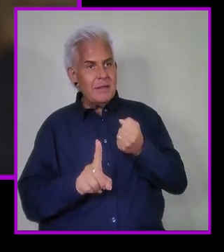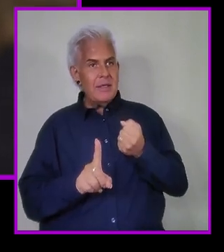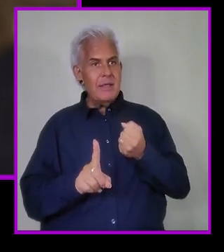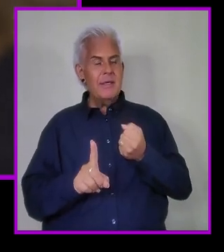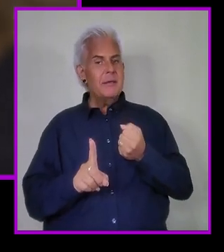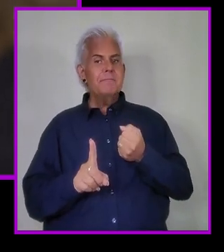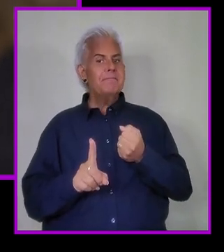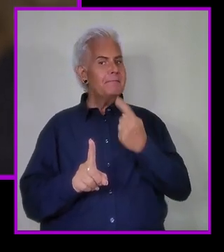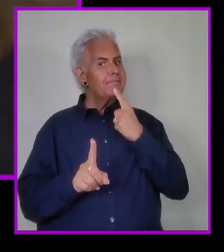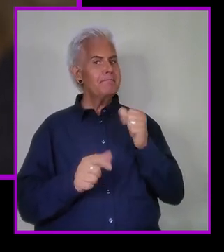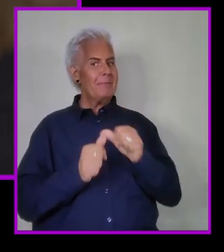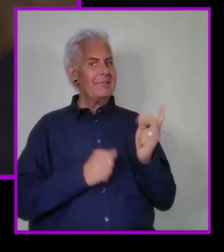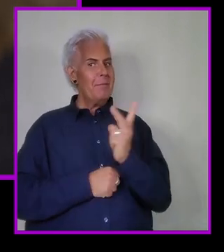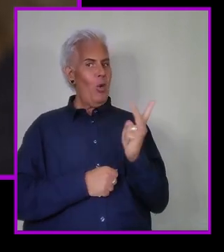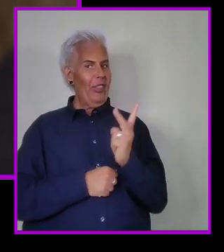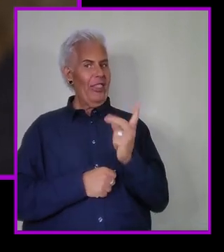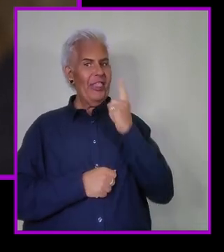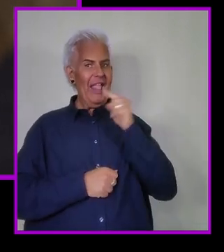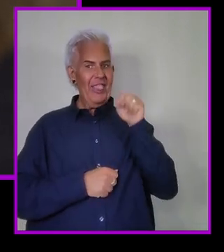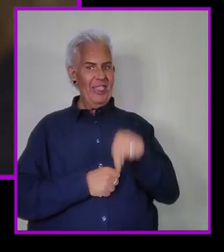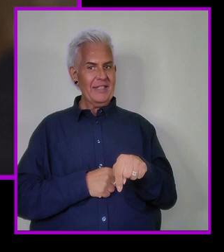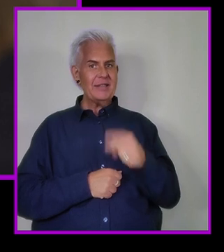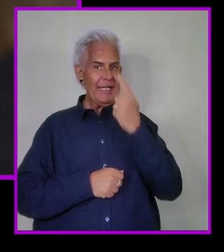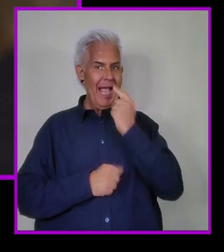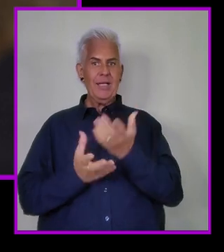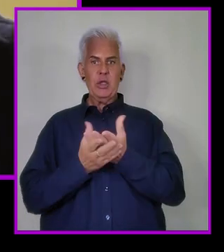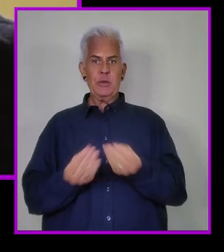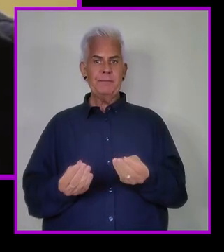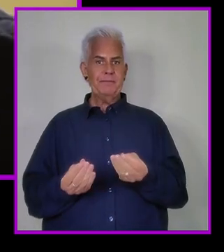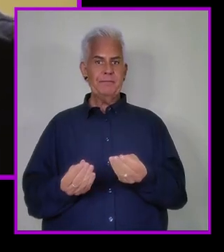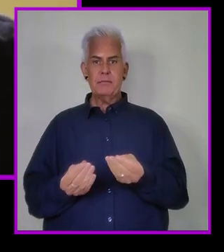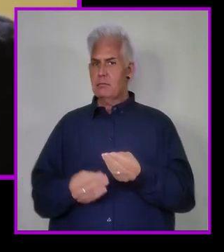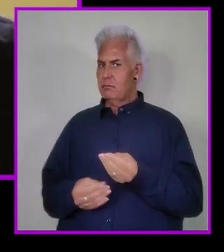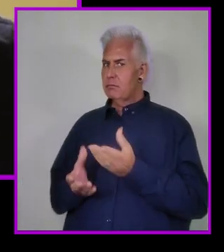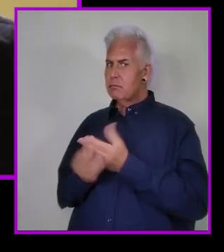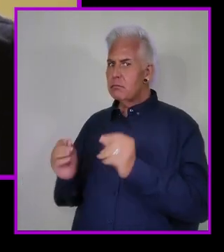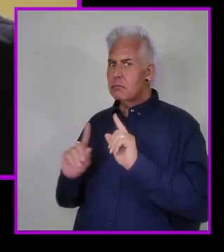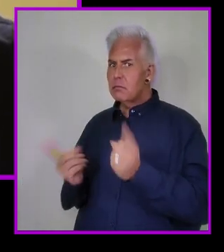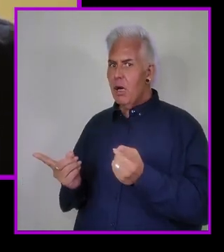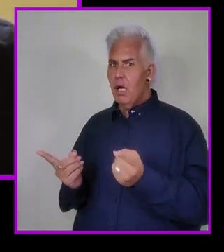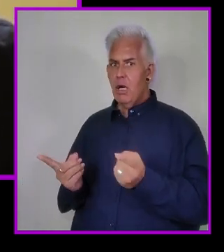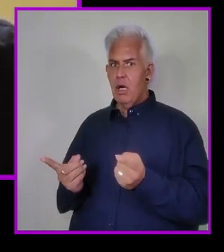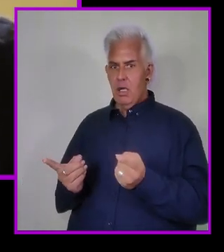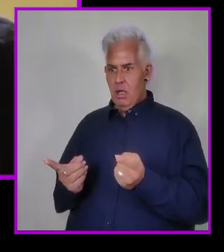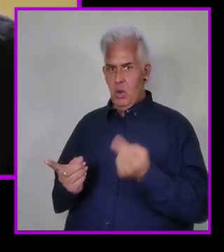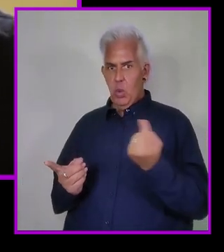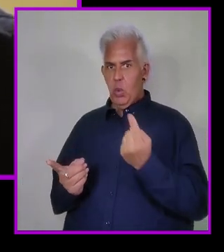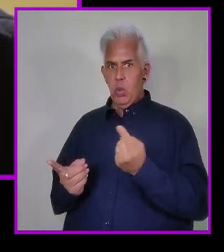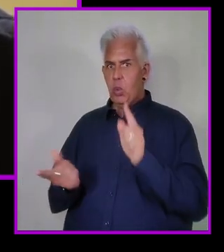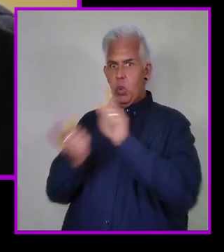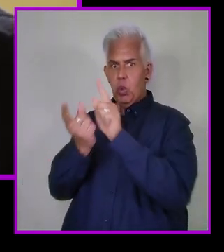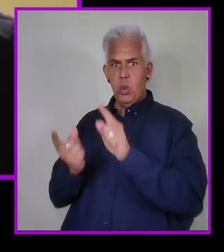I would advise both of you to not think of this as something that can be fixed. But if you can't fix it, then who do we